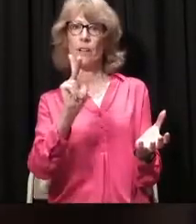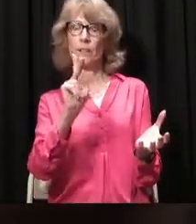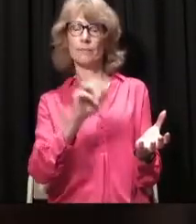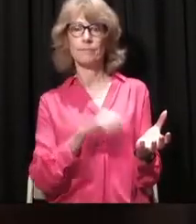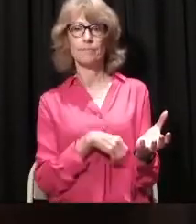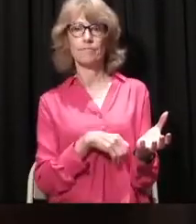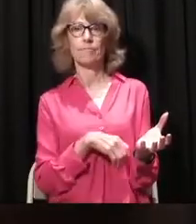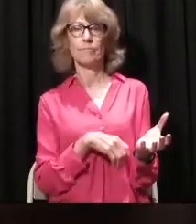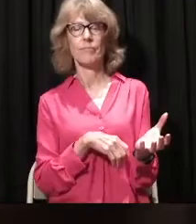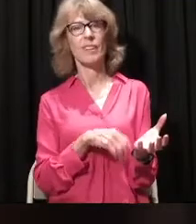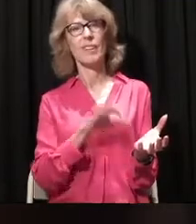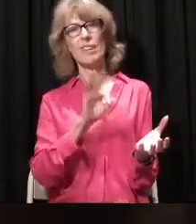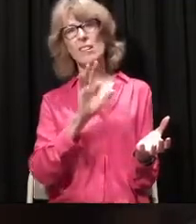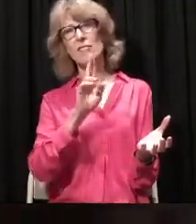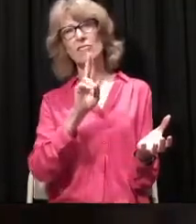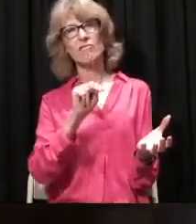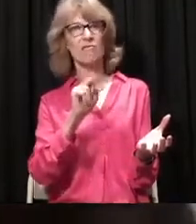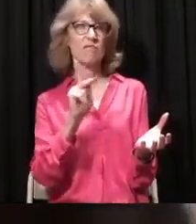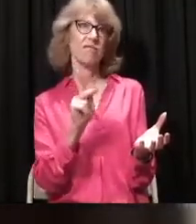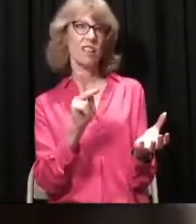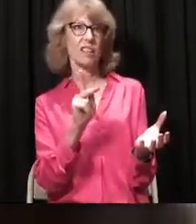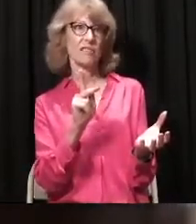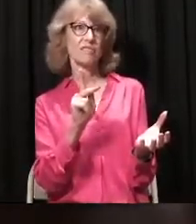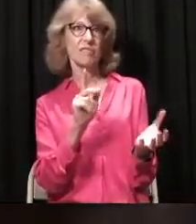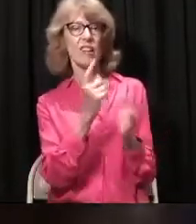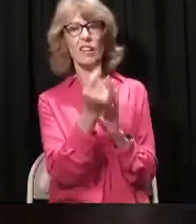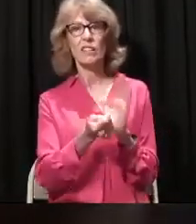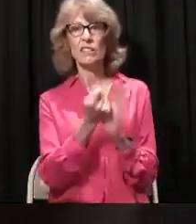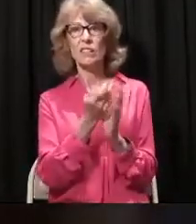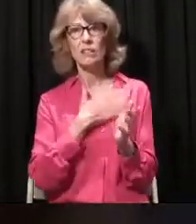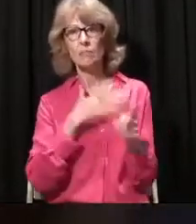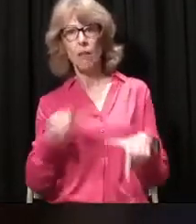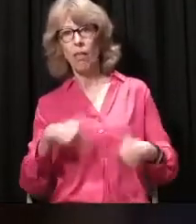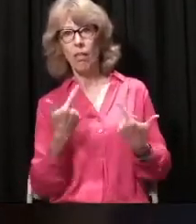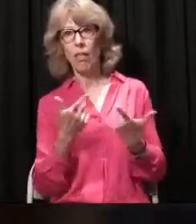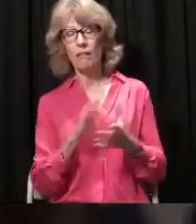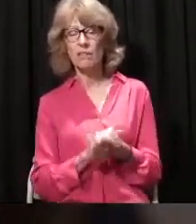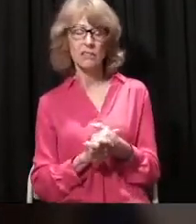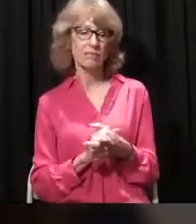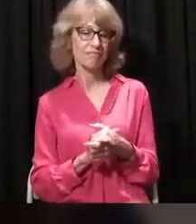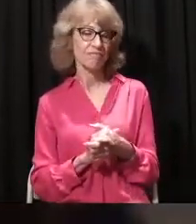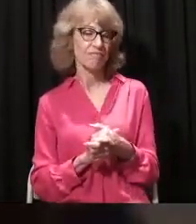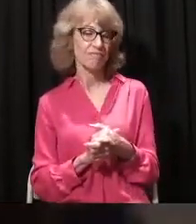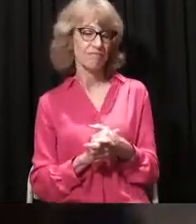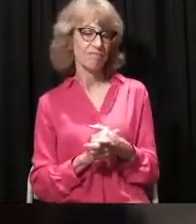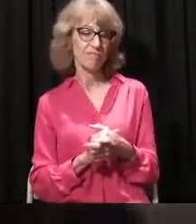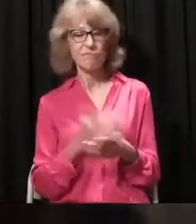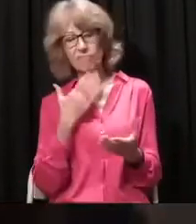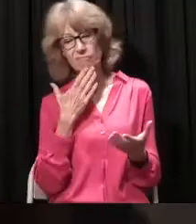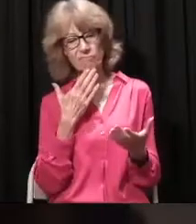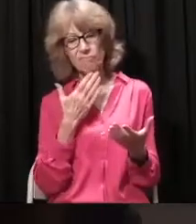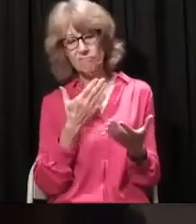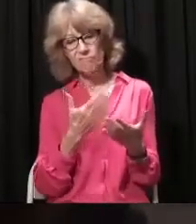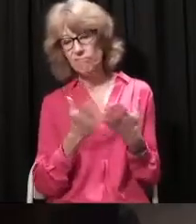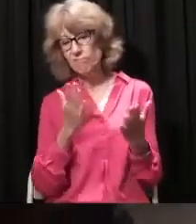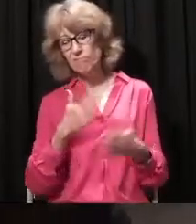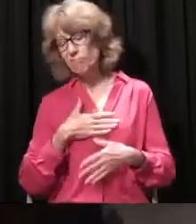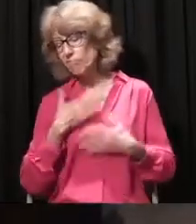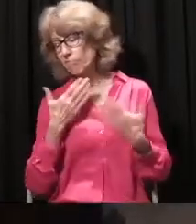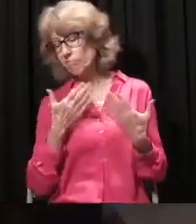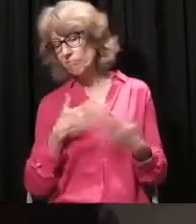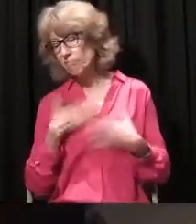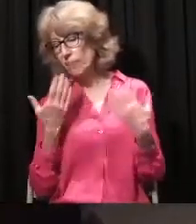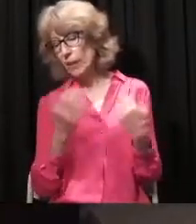I just mean I have seasons in my life where it's just like I'm not in a good mood, I'm angry, I'm frustrated,